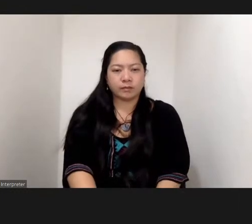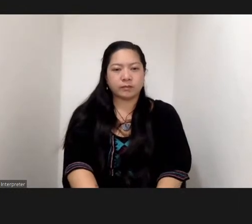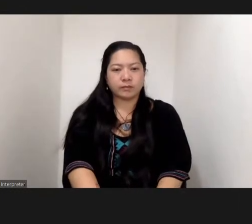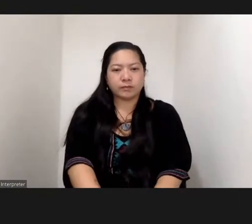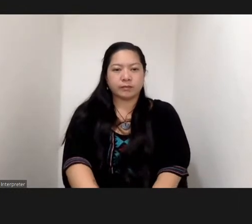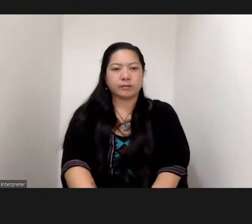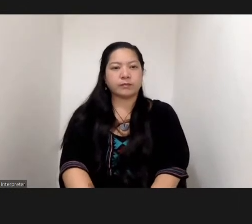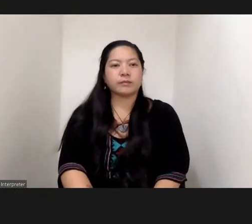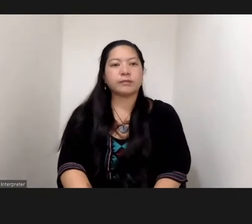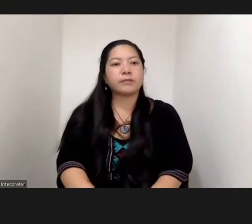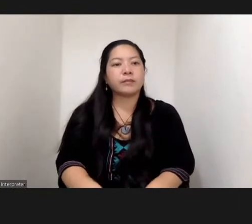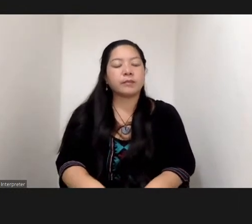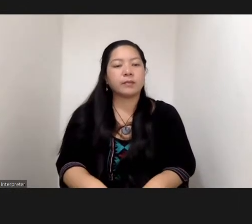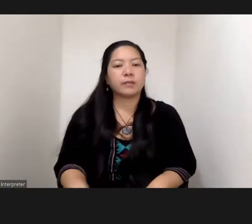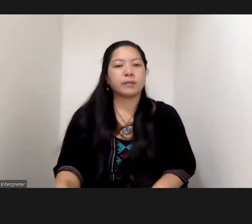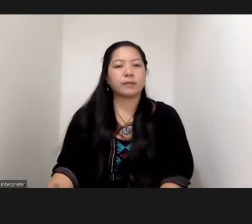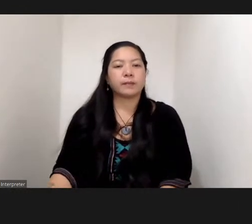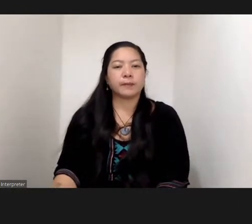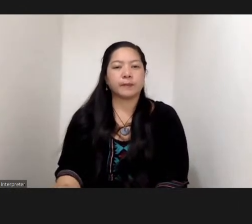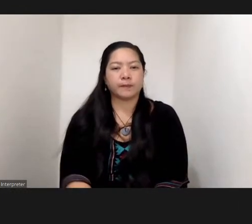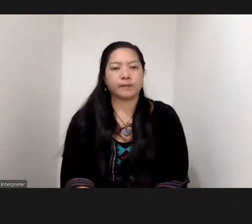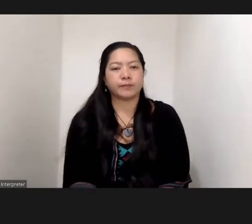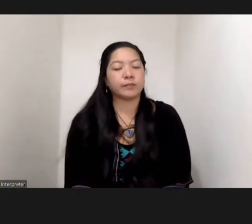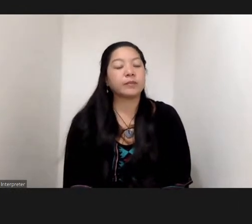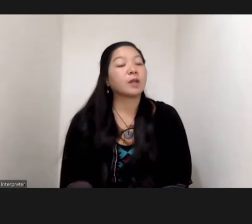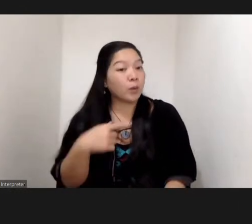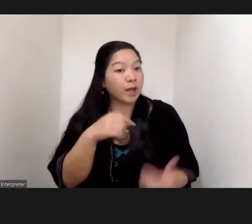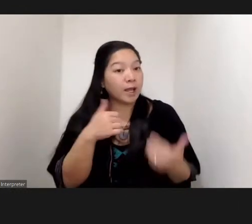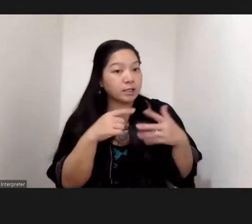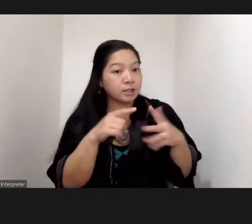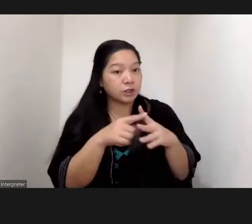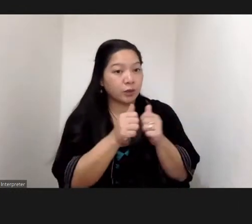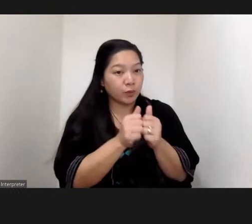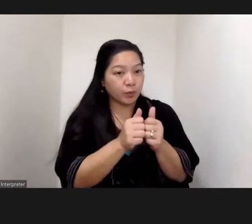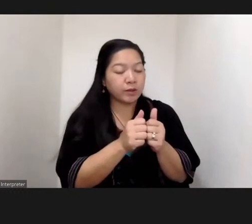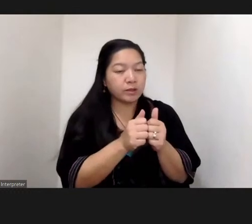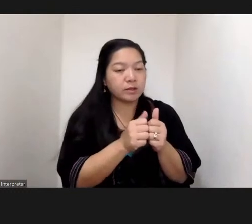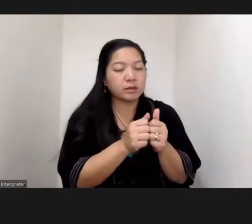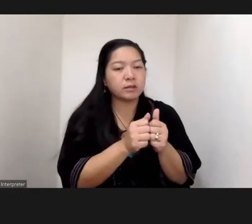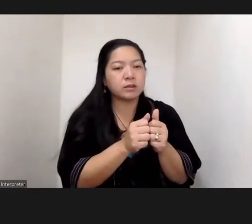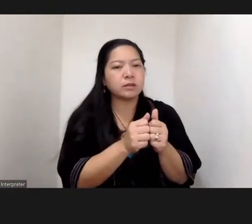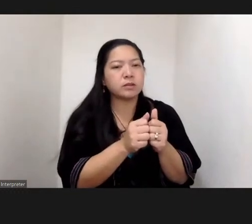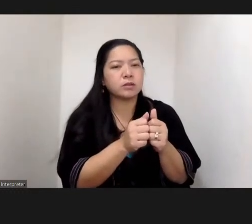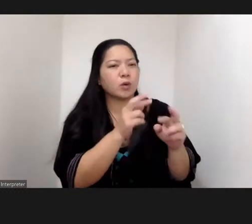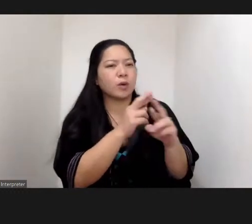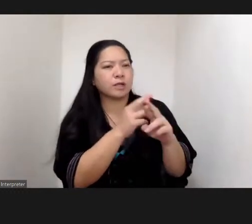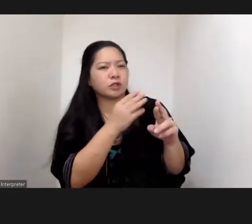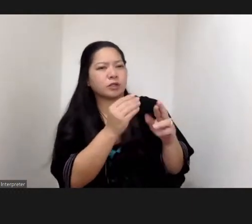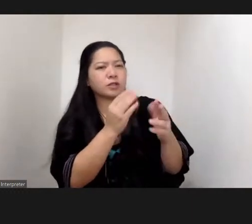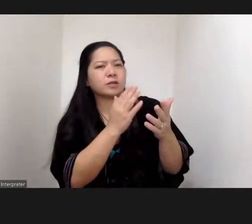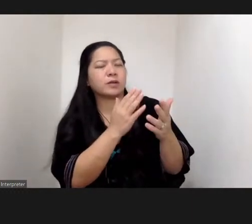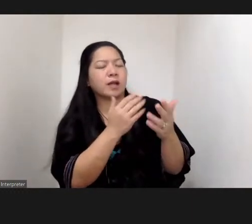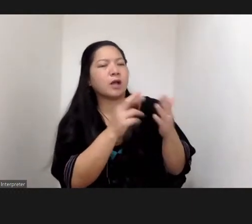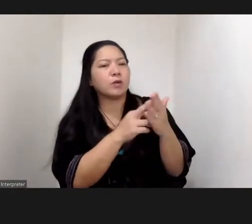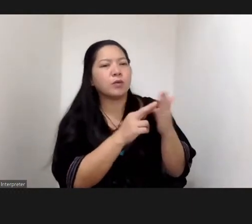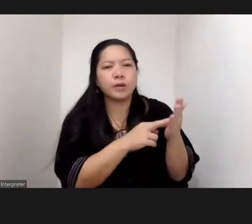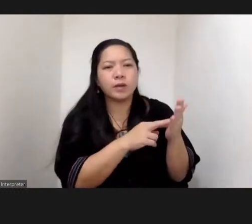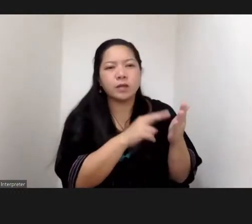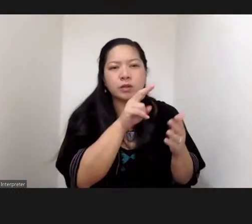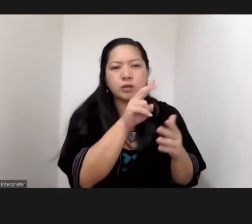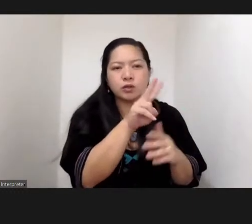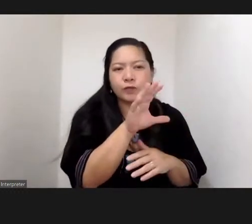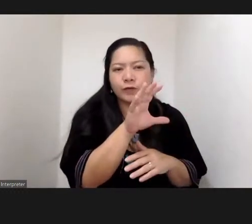restrictions. I remember we went from 500 social gathering to 250 to 150